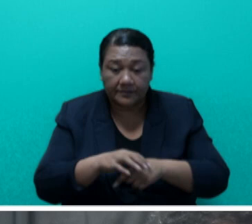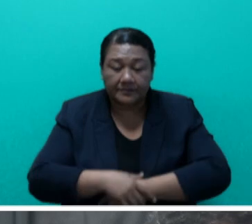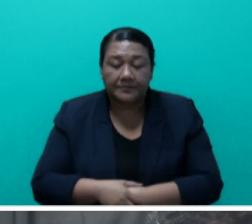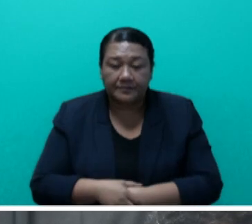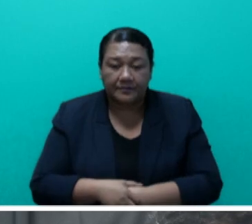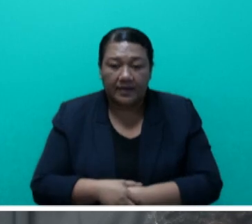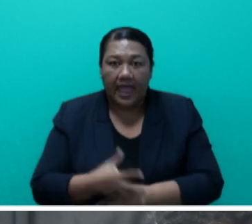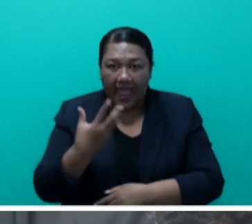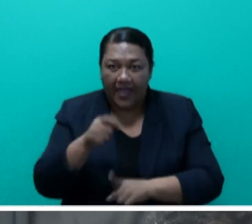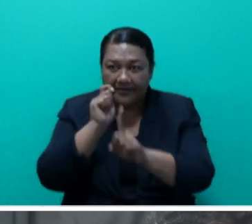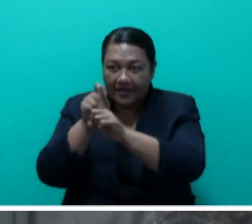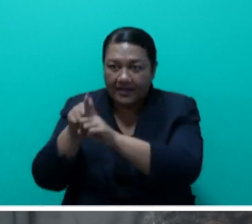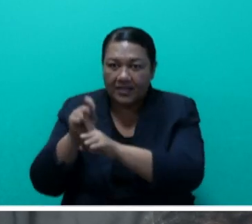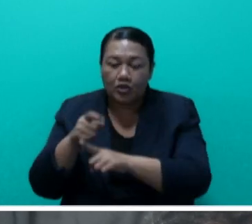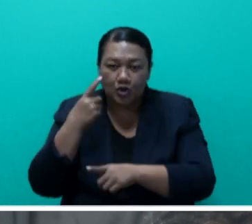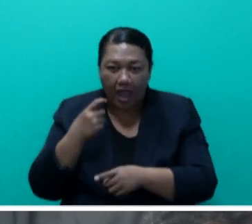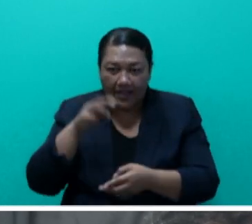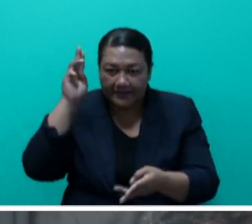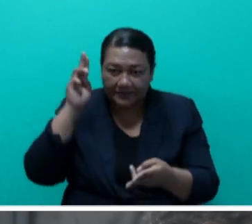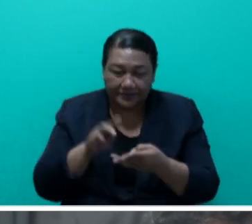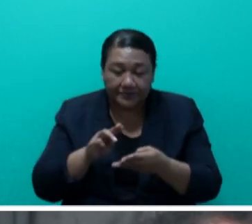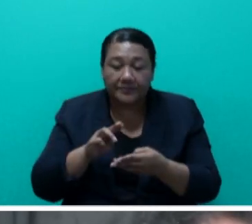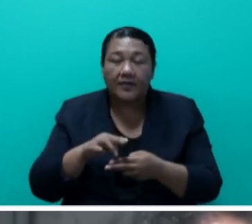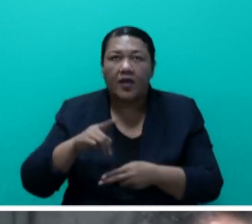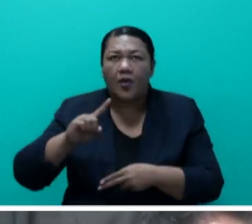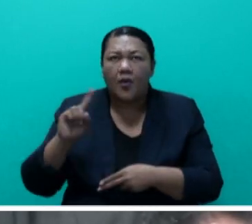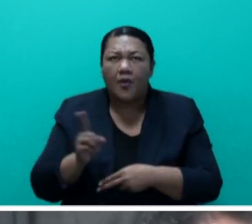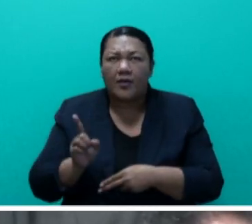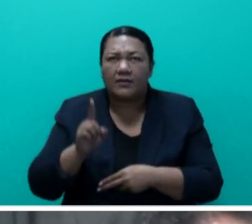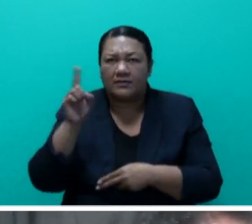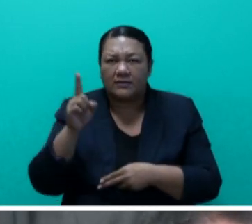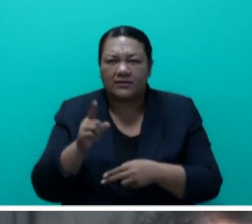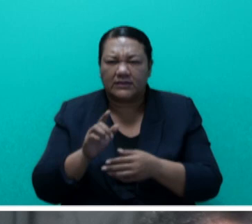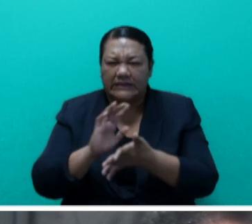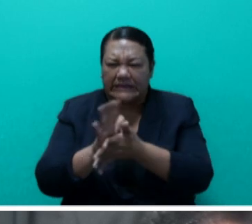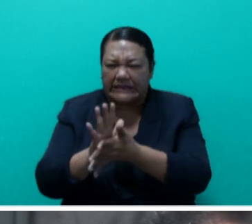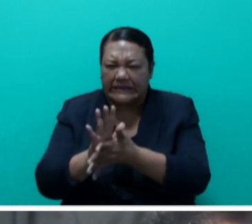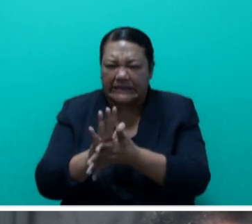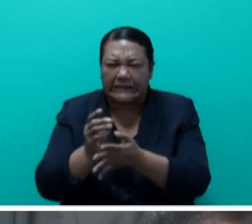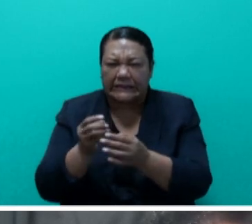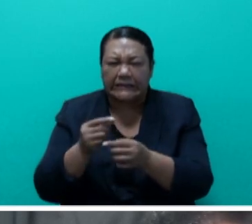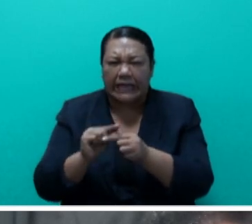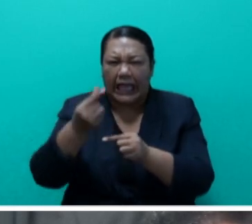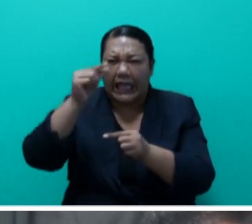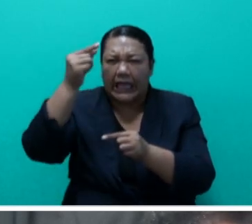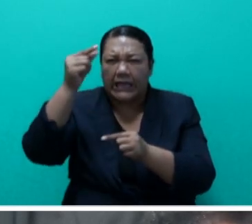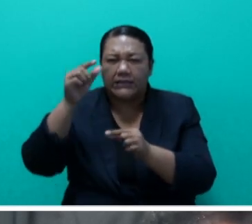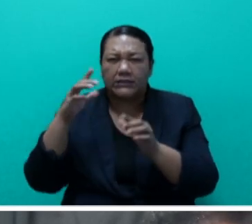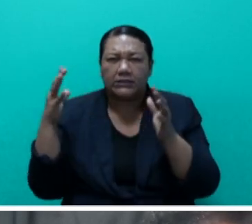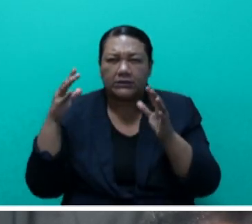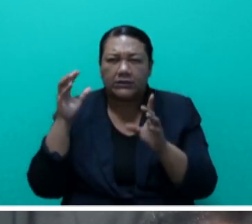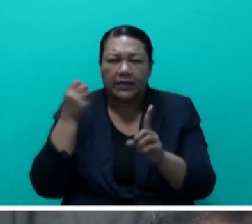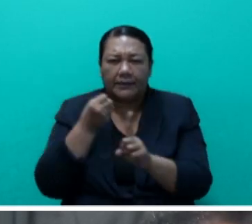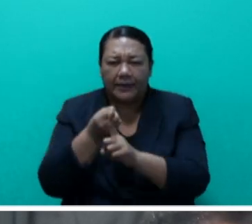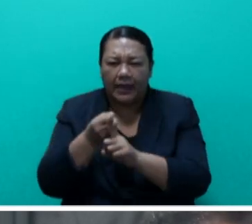targets for mitigating the greenhouse gas emissions that cause climate change and for adapting to climate impact.